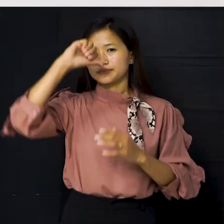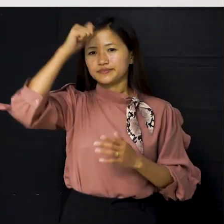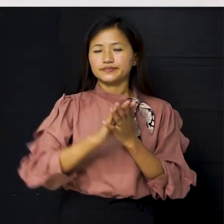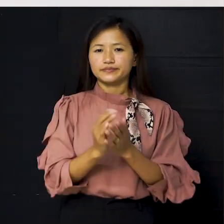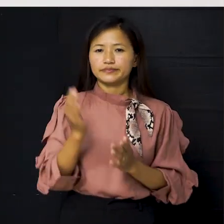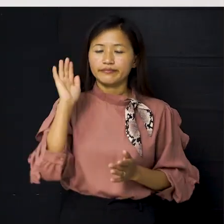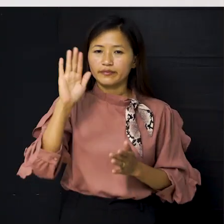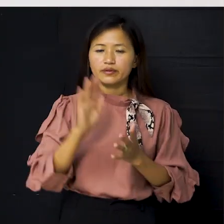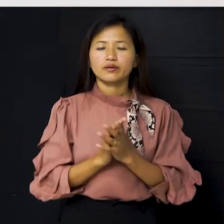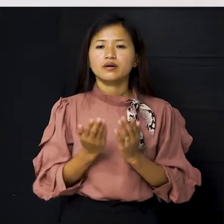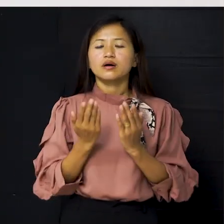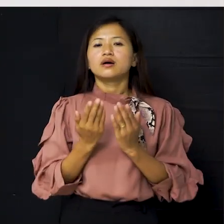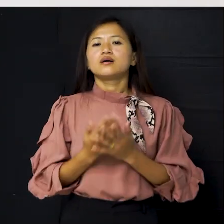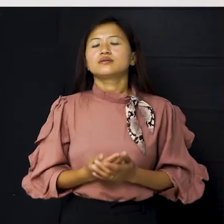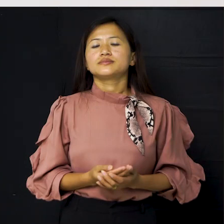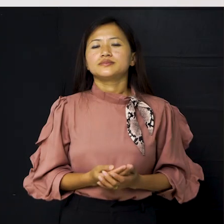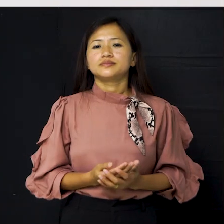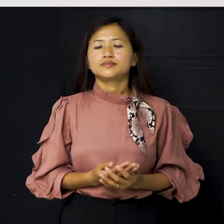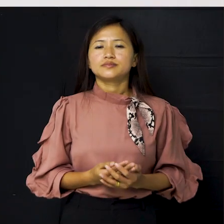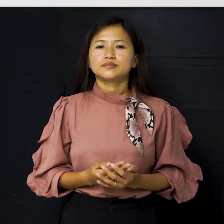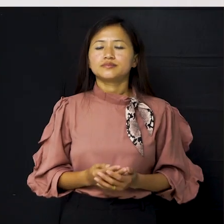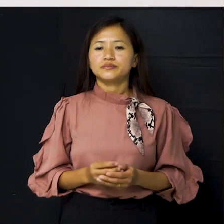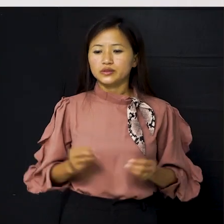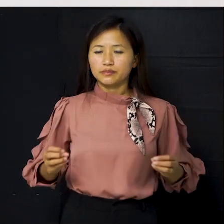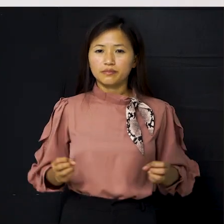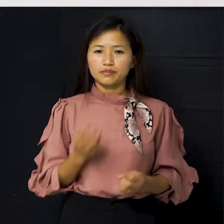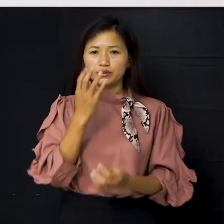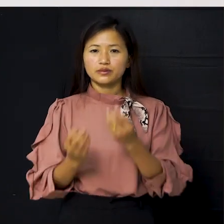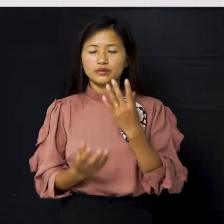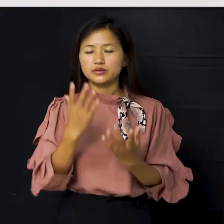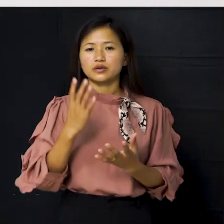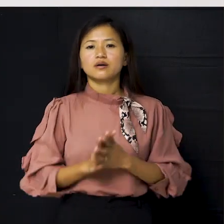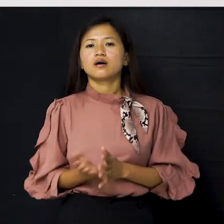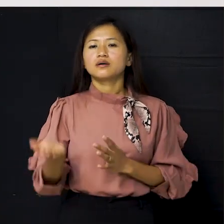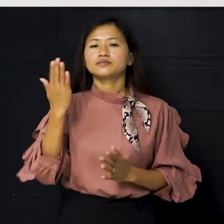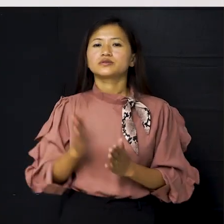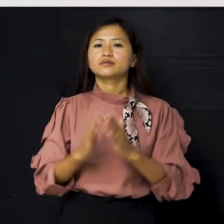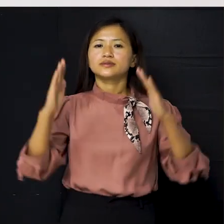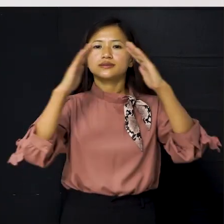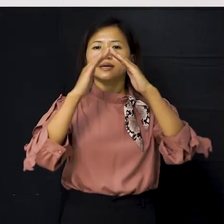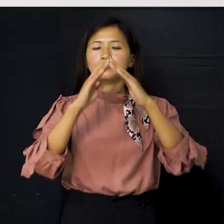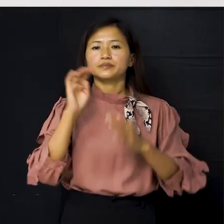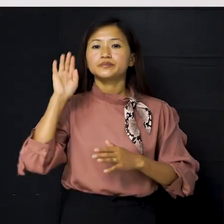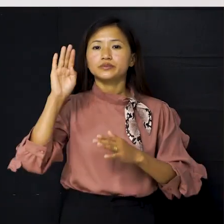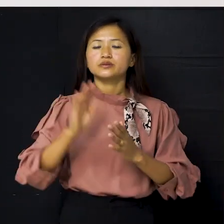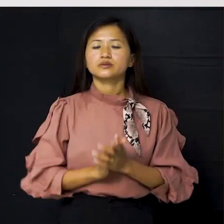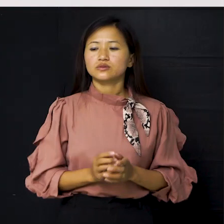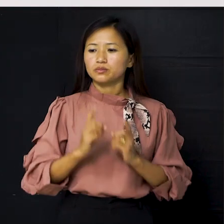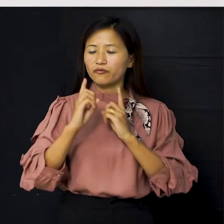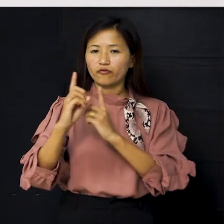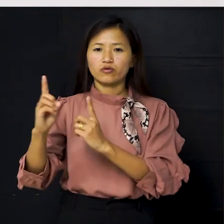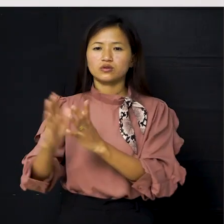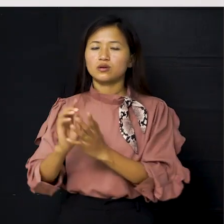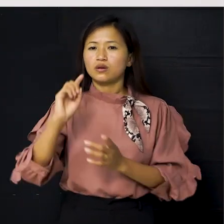also, right? So what he did was he burnt up the temples and he told their people to follow